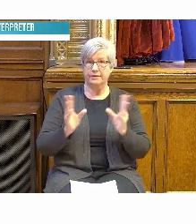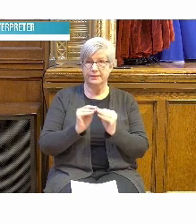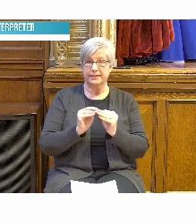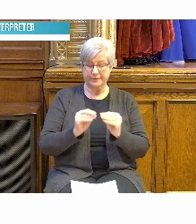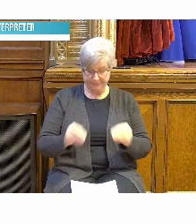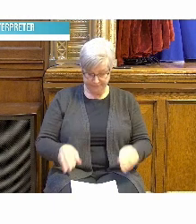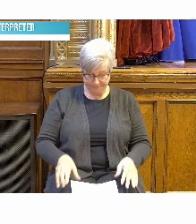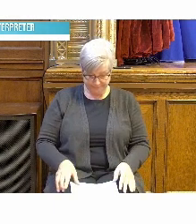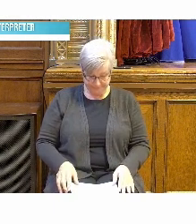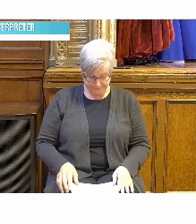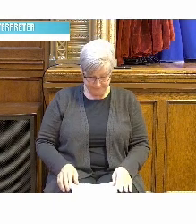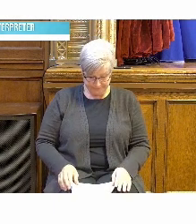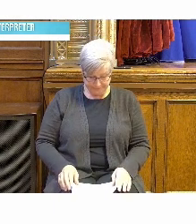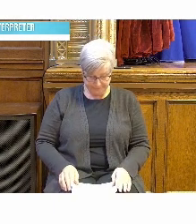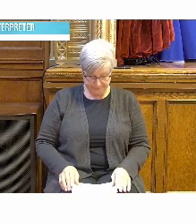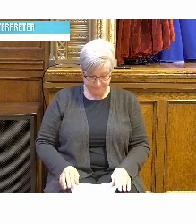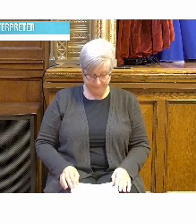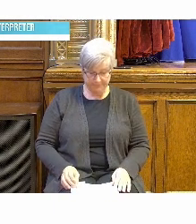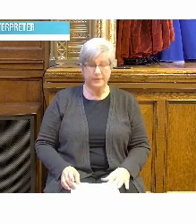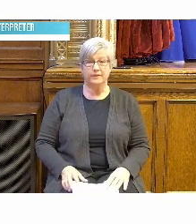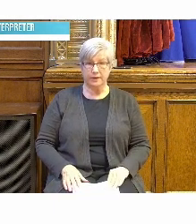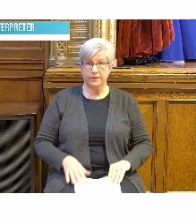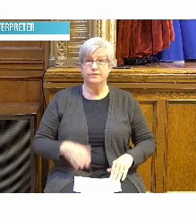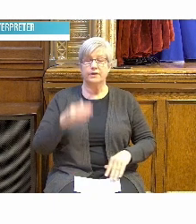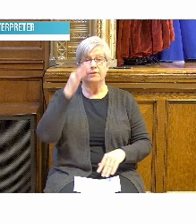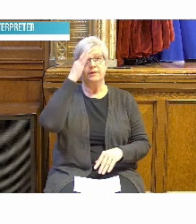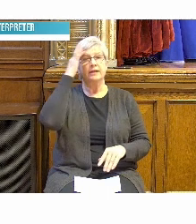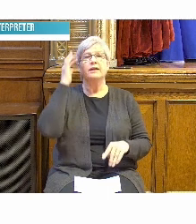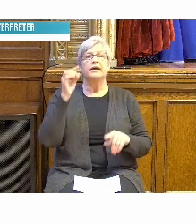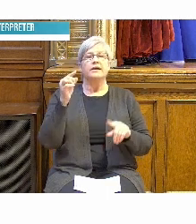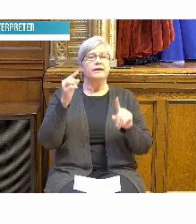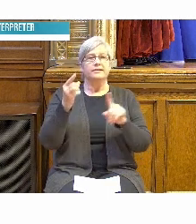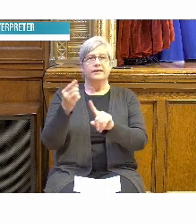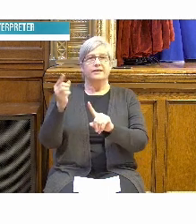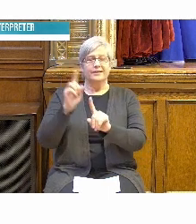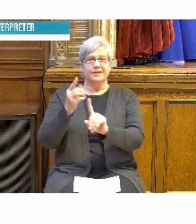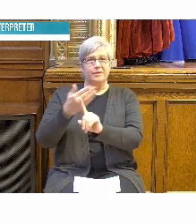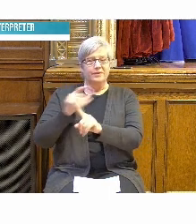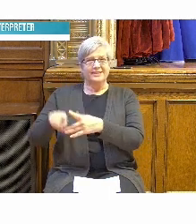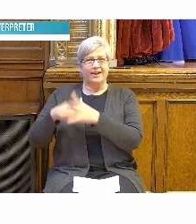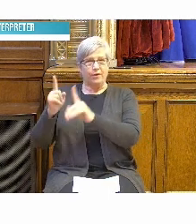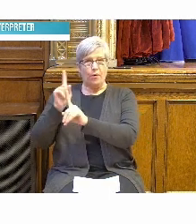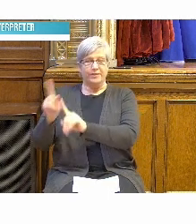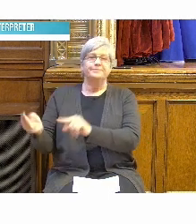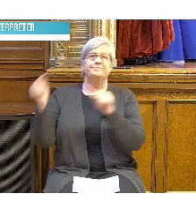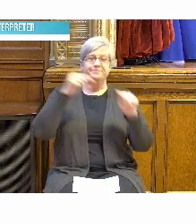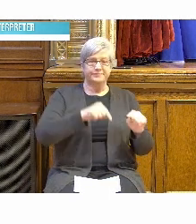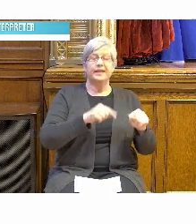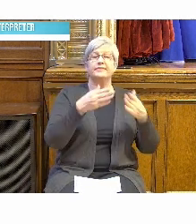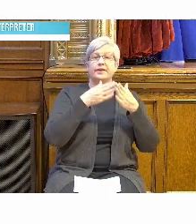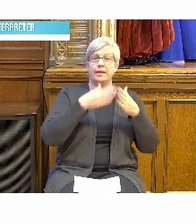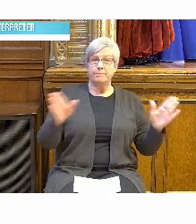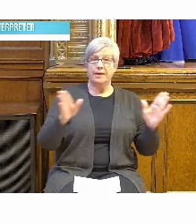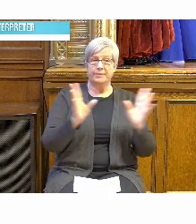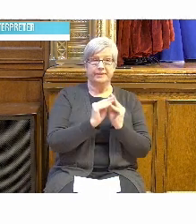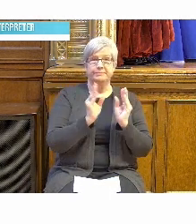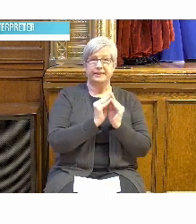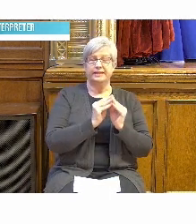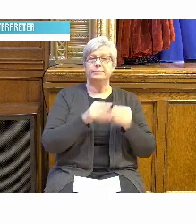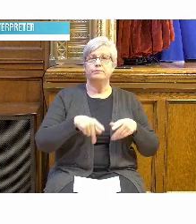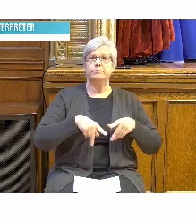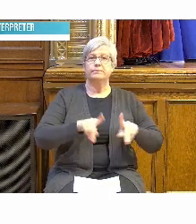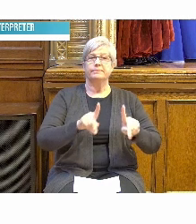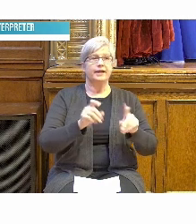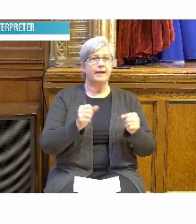meeting. The public hearing, I'll just go back really quickly before we begin the business, but the public hearing provides an opportunity